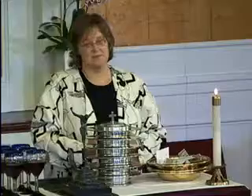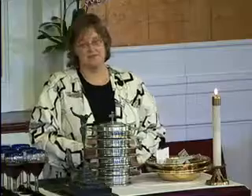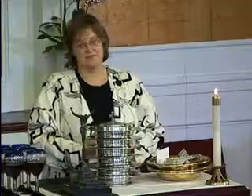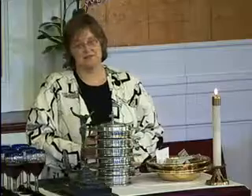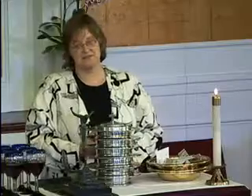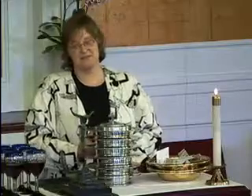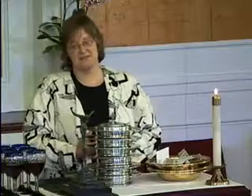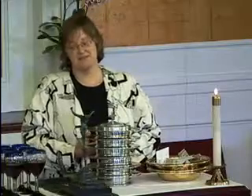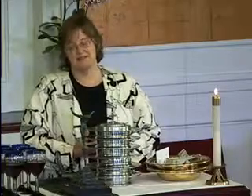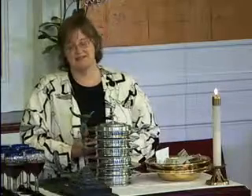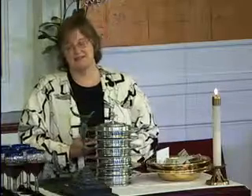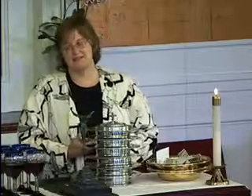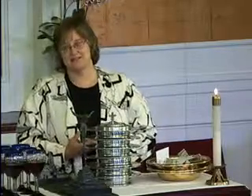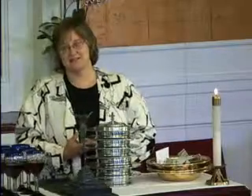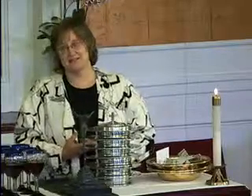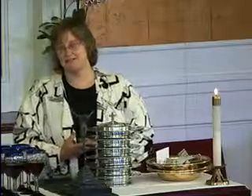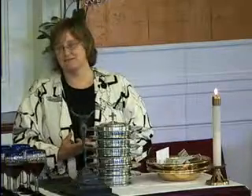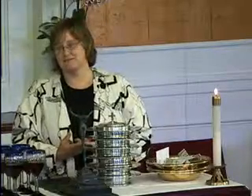Sometimes it's